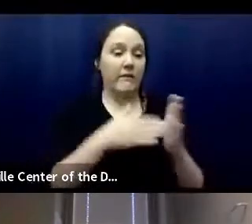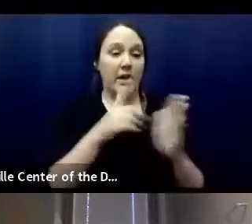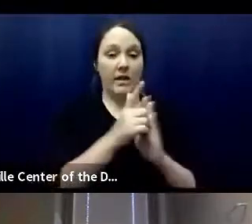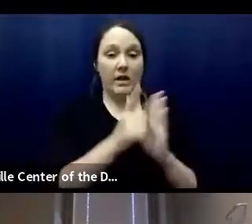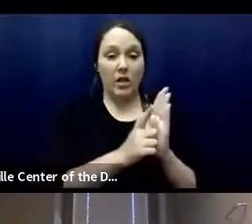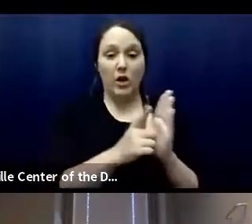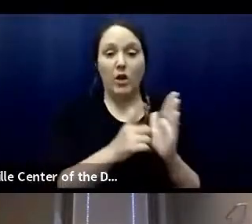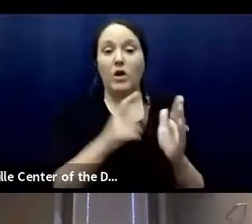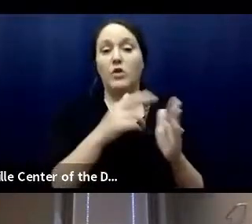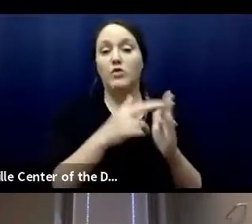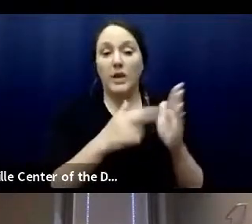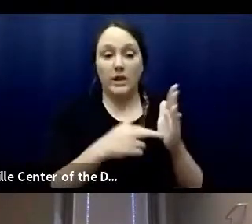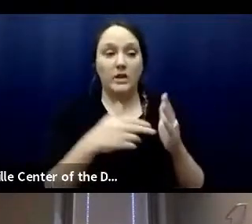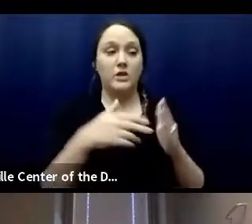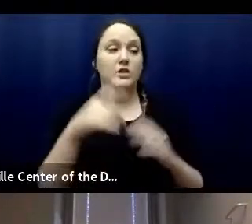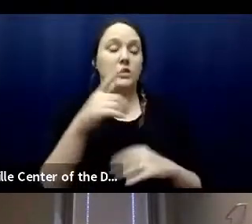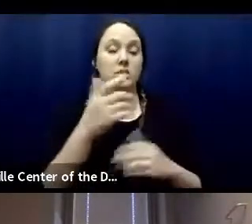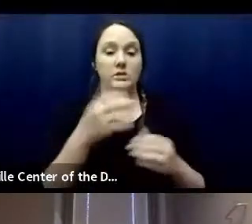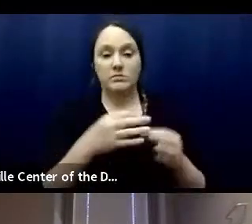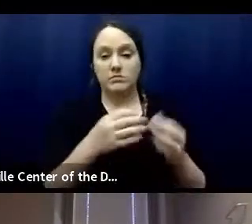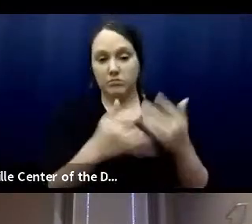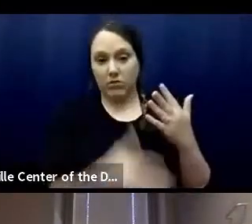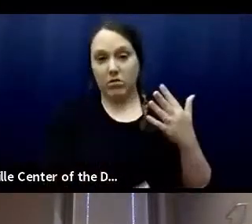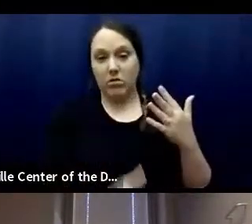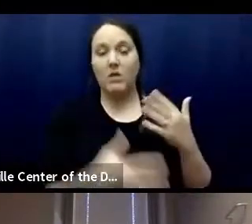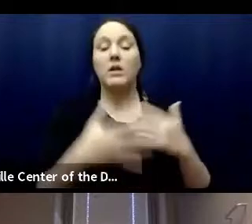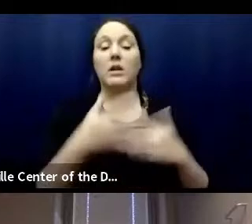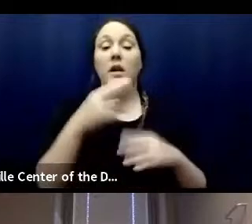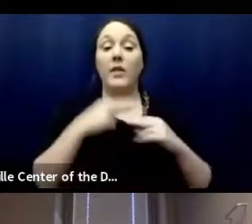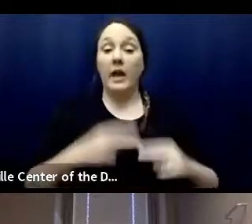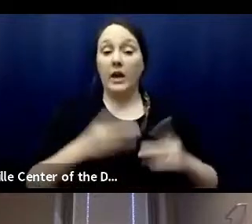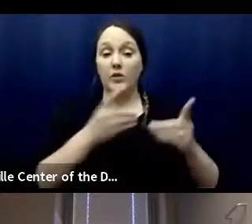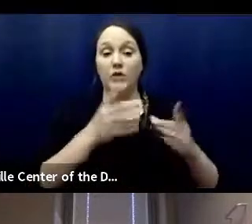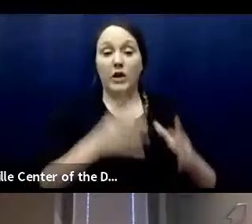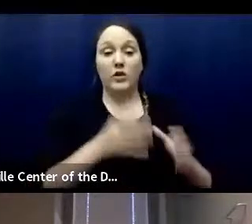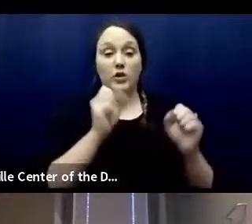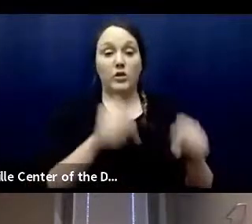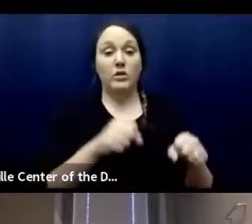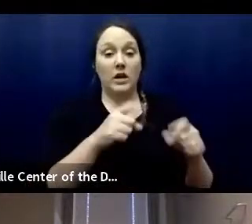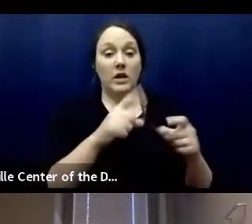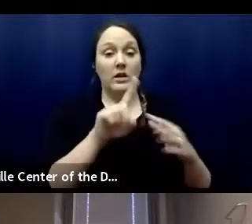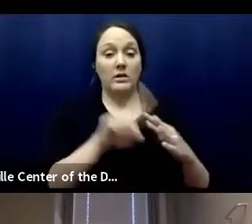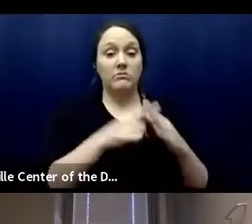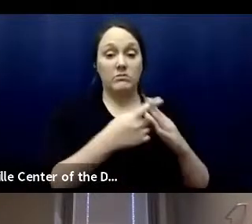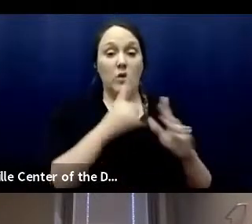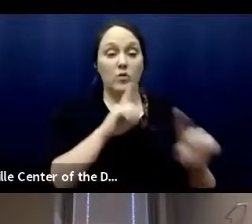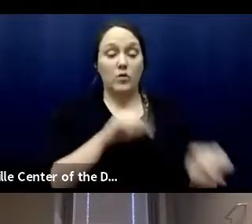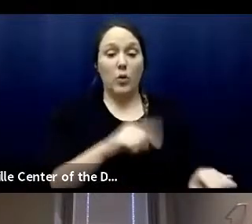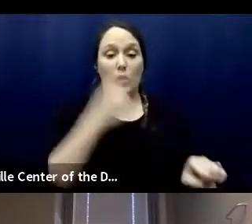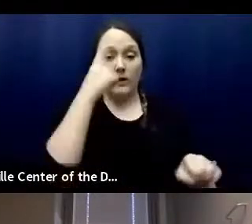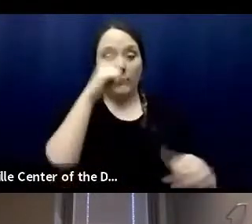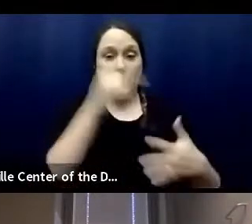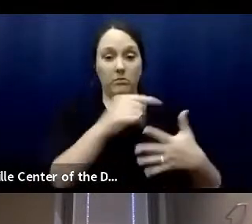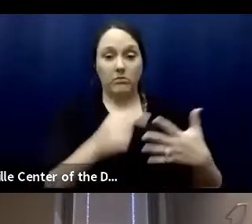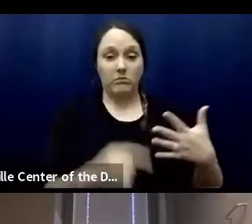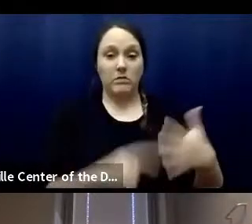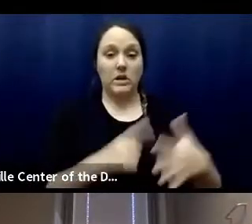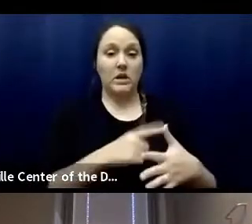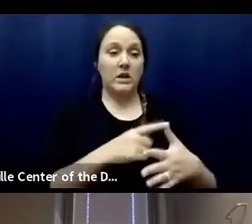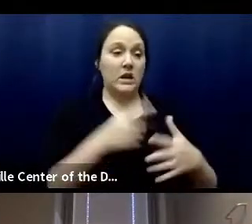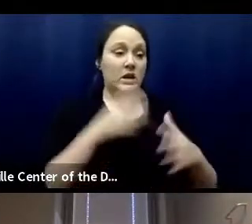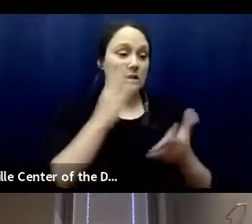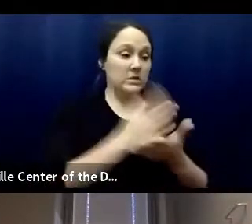regulations, resolutions, etc., the health director may issue an order for any of the following: cessation of the